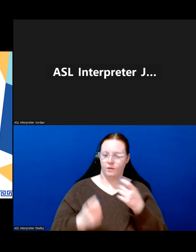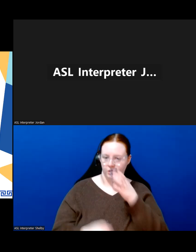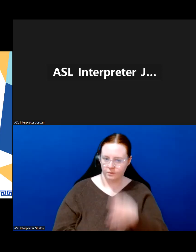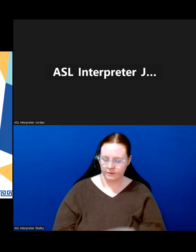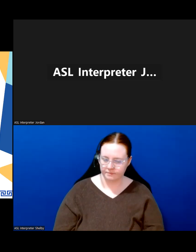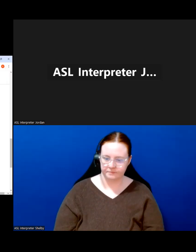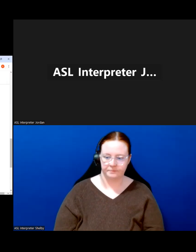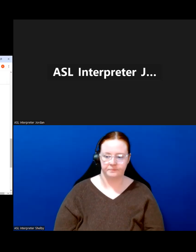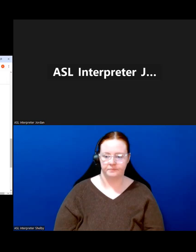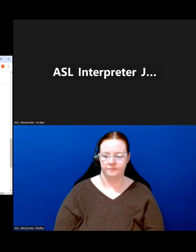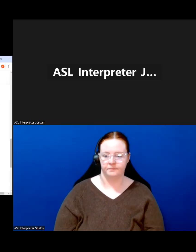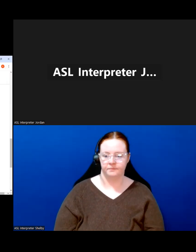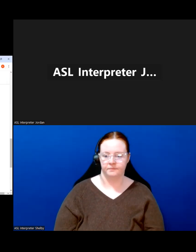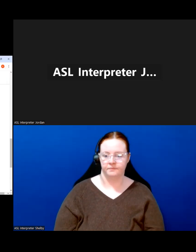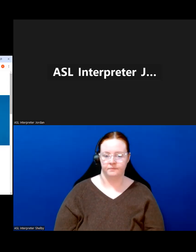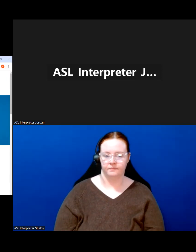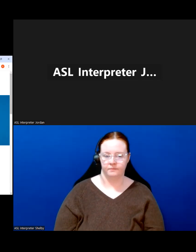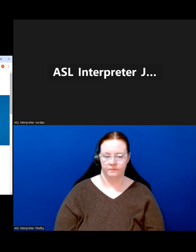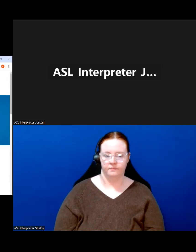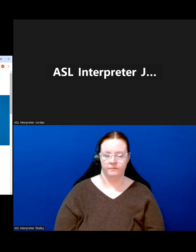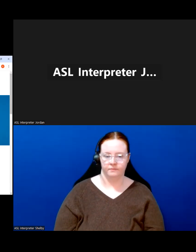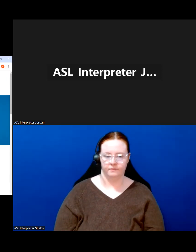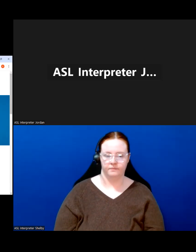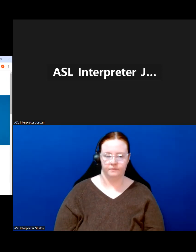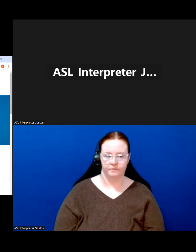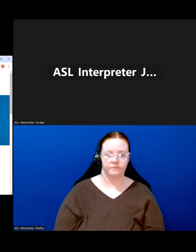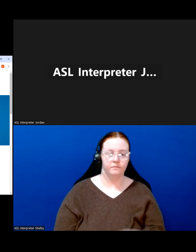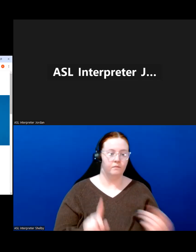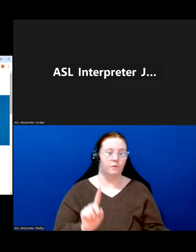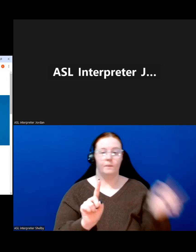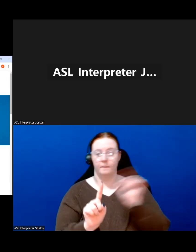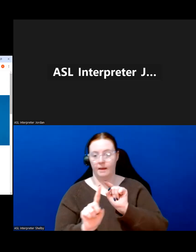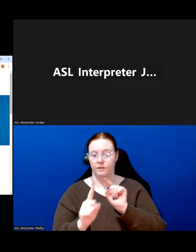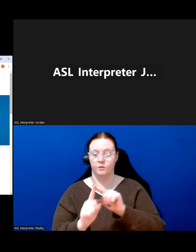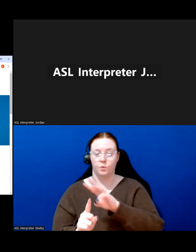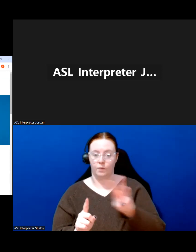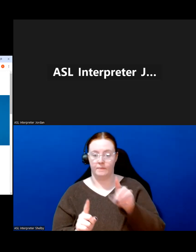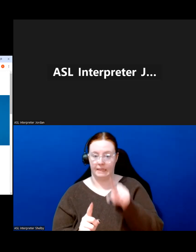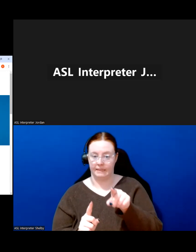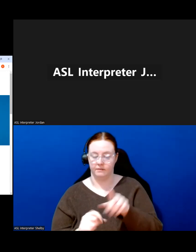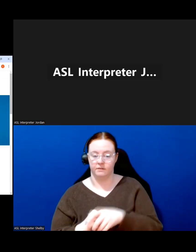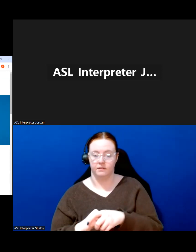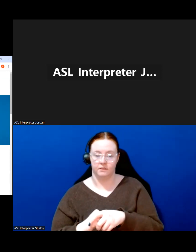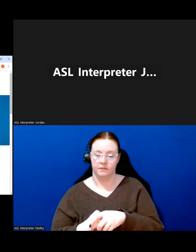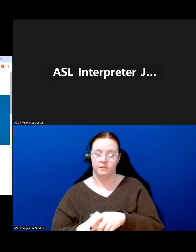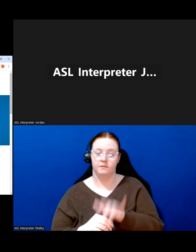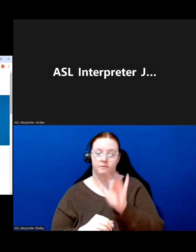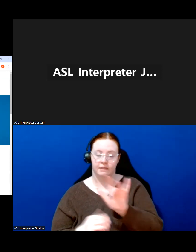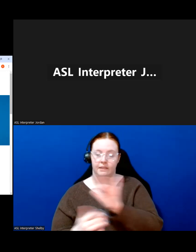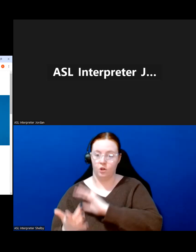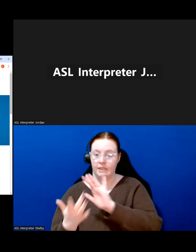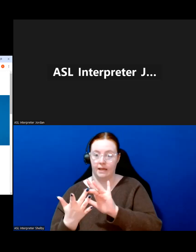the slideshow. Okay, so if I go back to the website's main page, I would go to